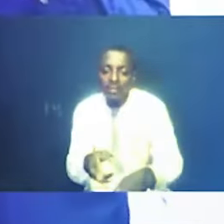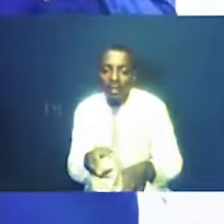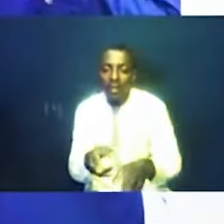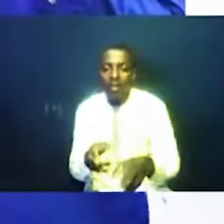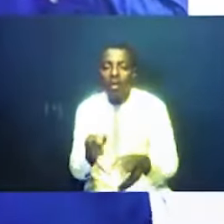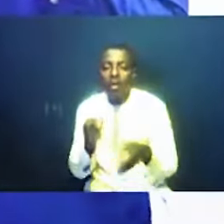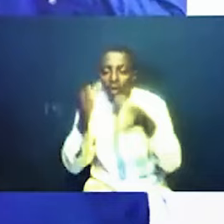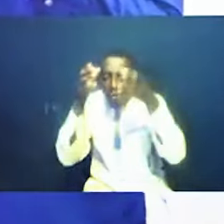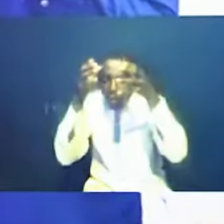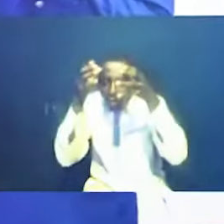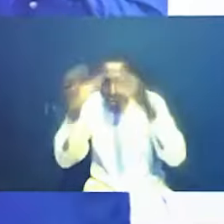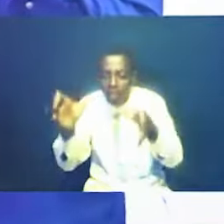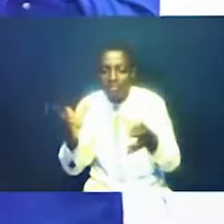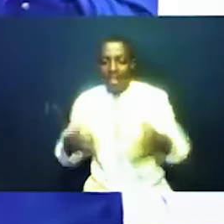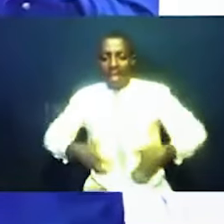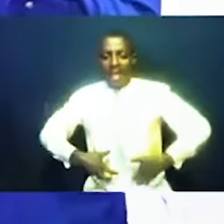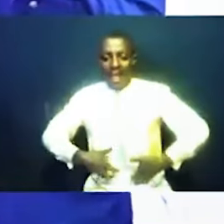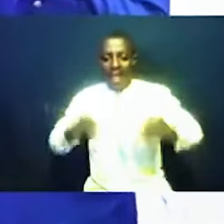said